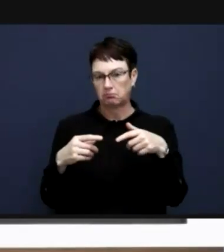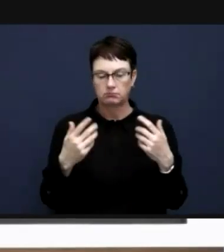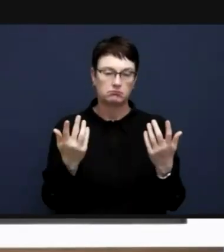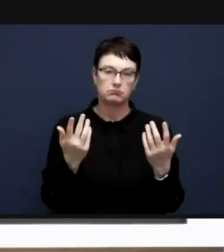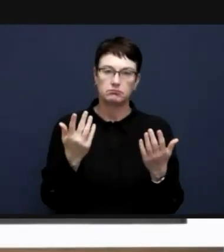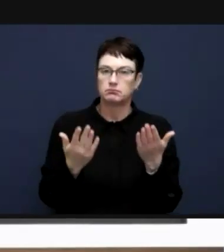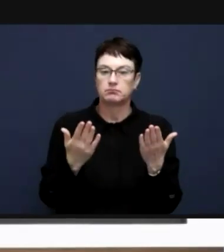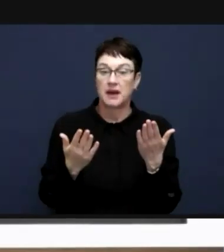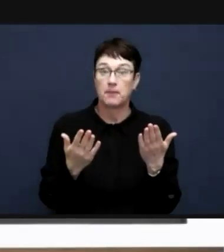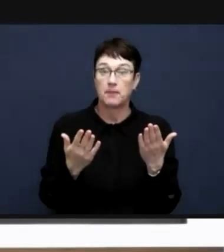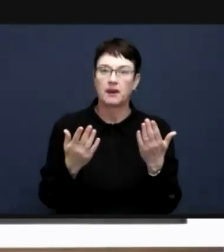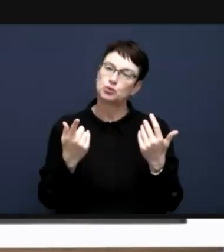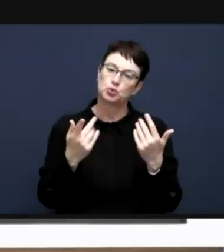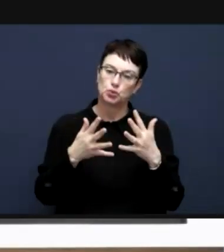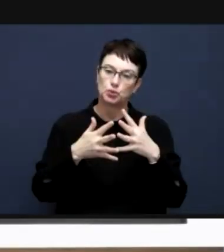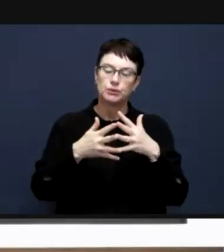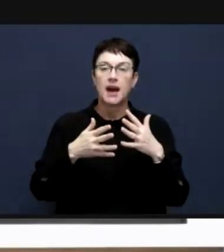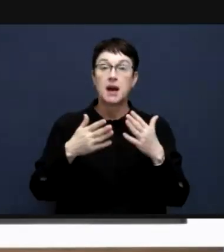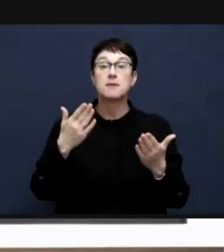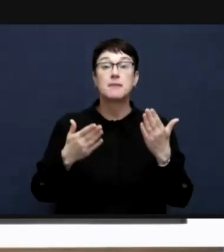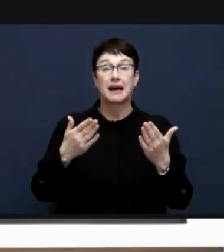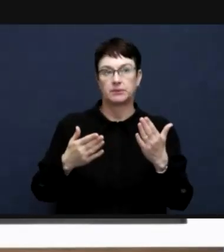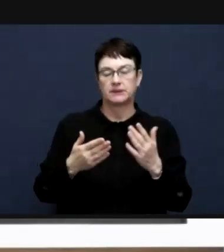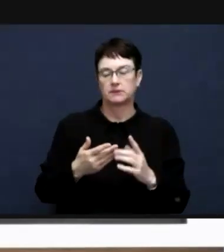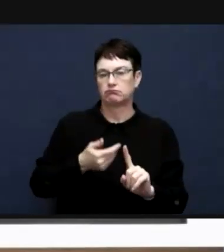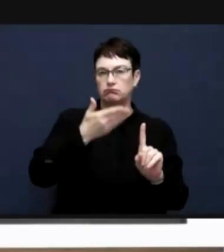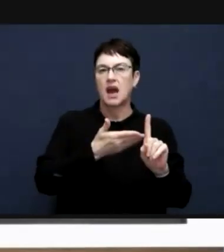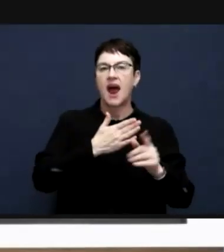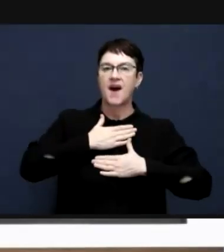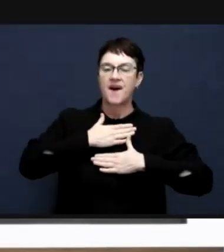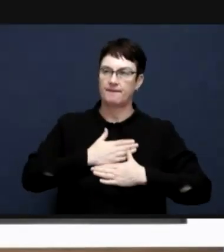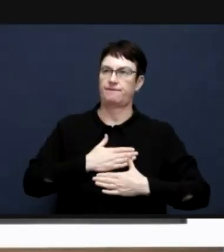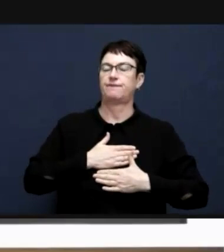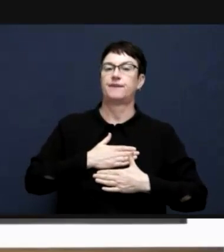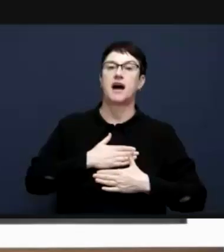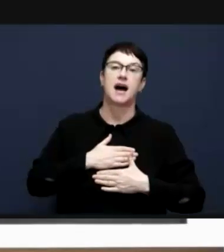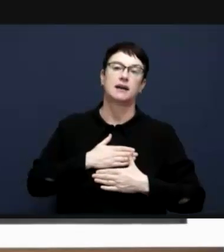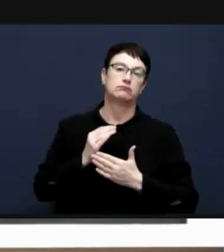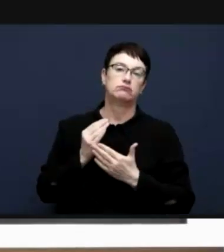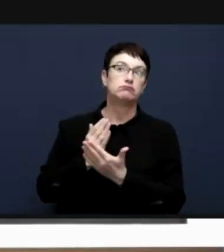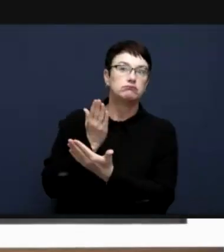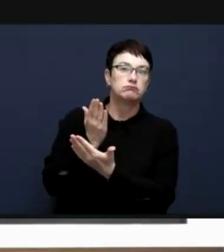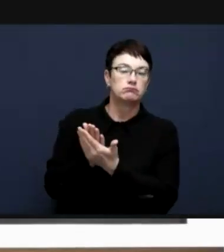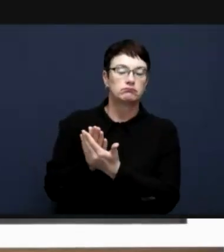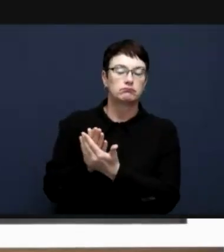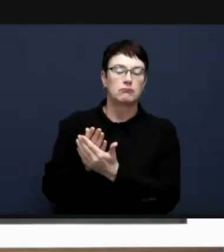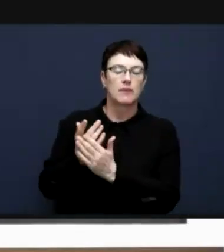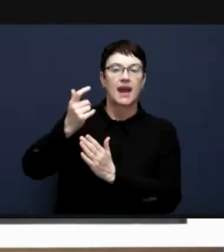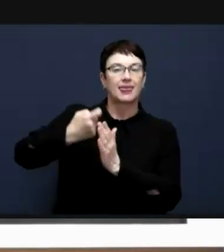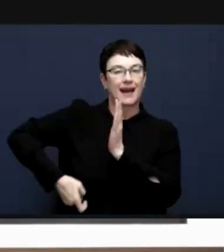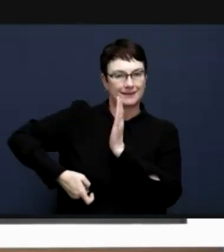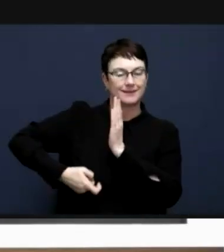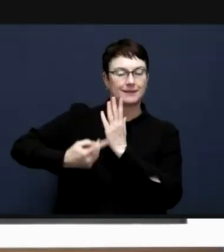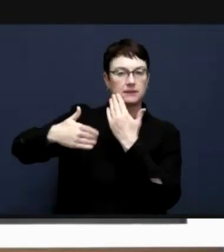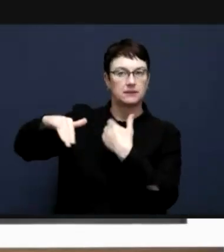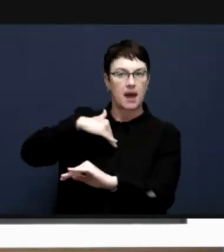creating a tax rebate claim, for example, that could be in an app, but also outside the app. Next one, please. So some other talking